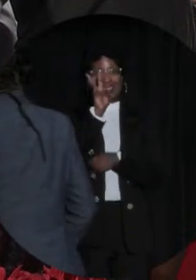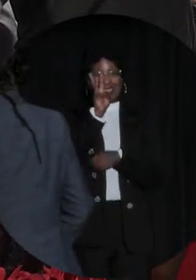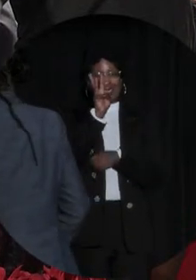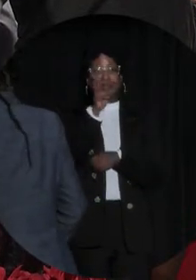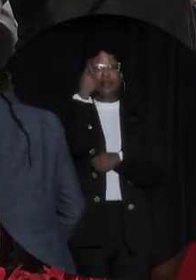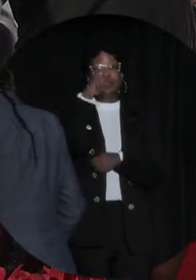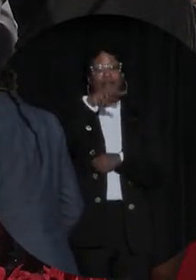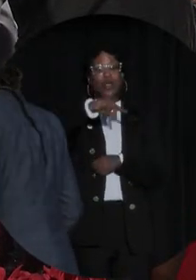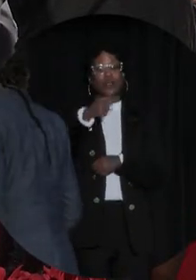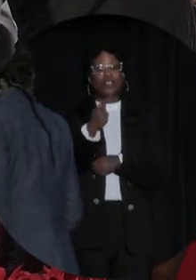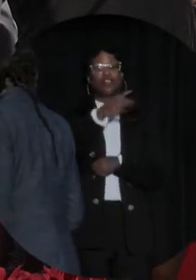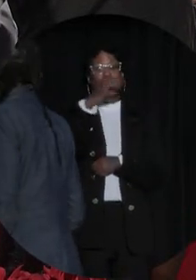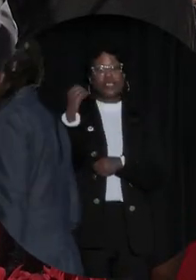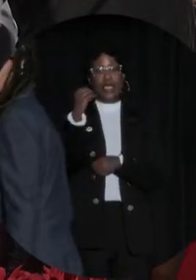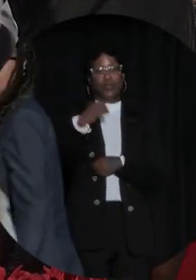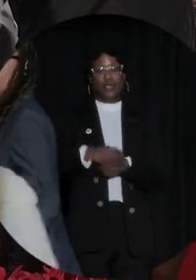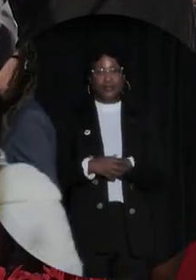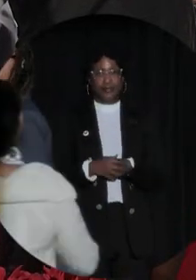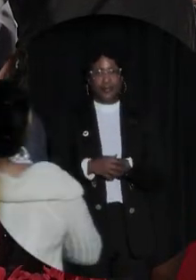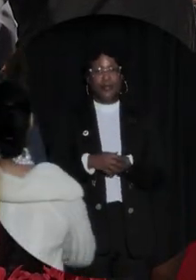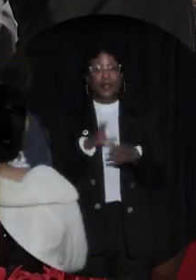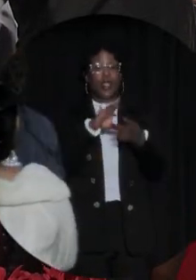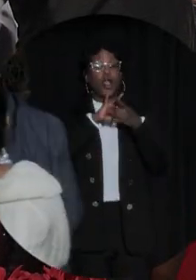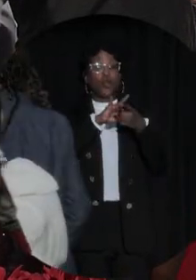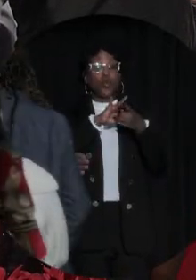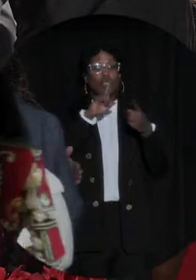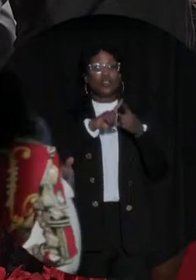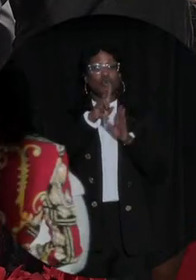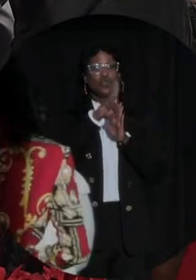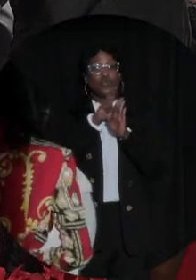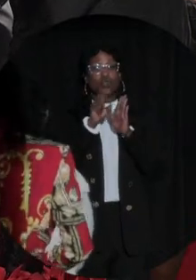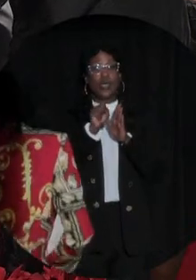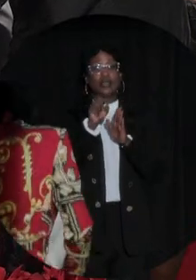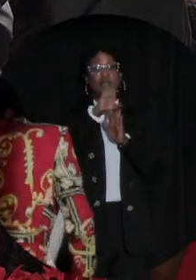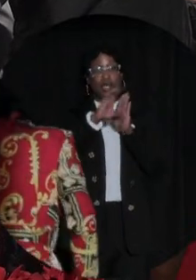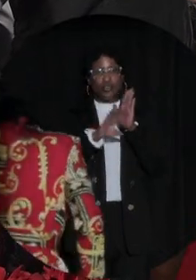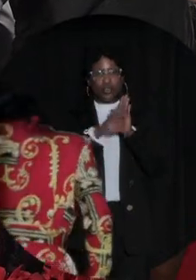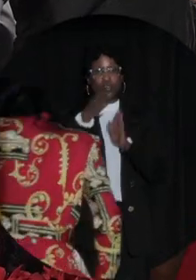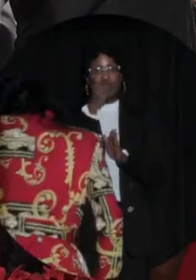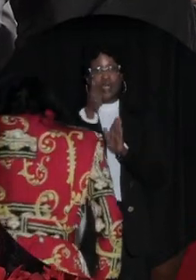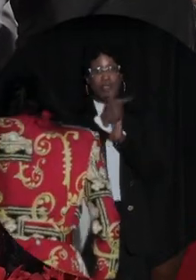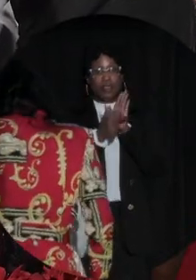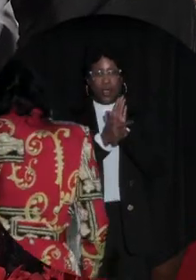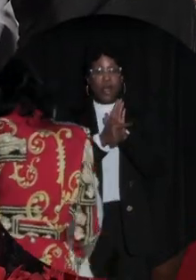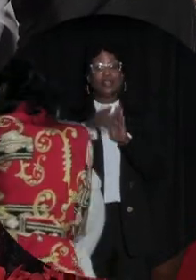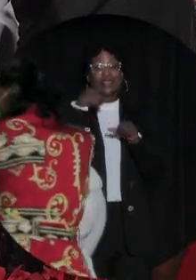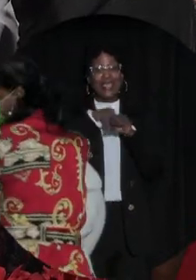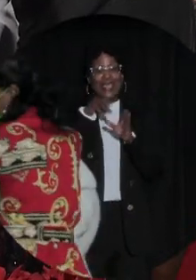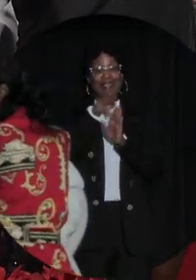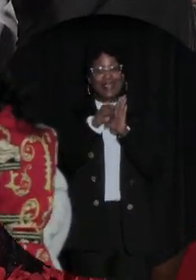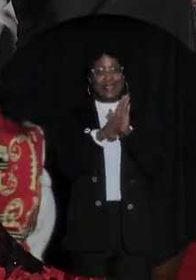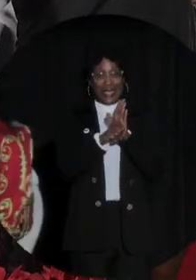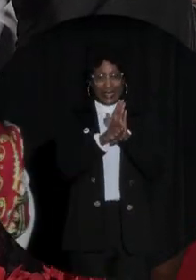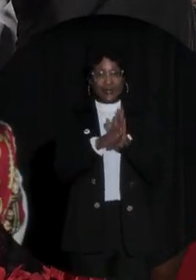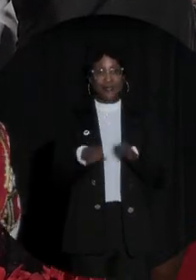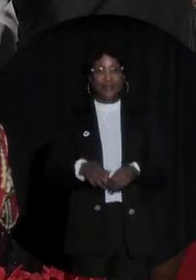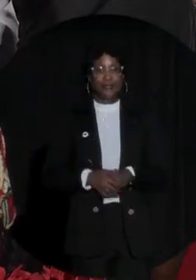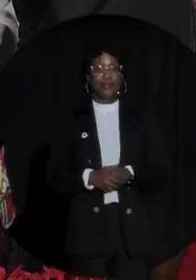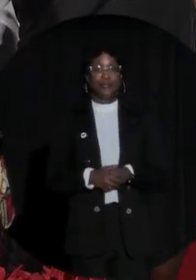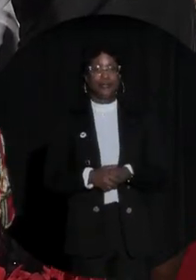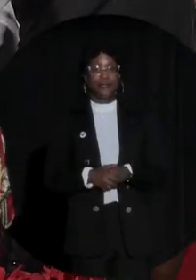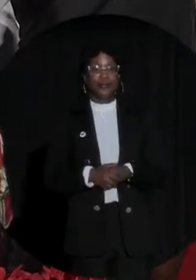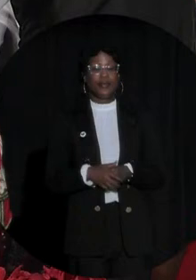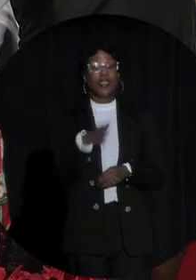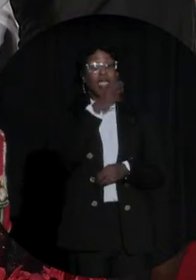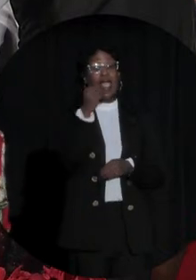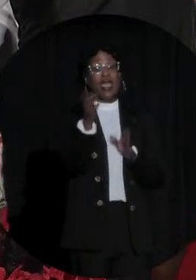George's County. For Prince George's County. According to the Constitution and laws of the state. According to the Constitution and laws of this state.